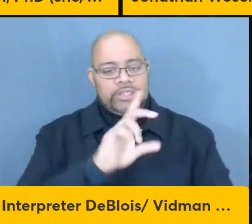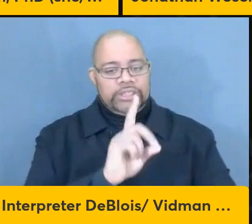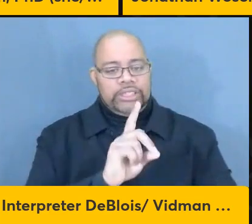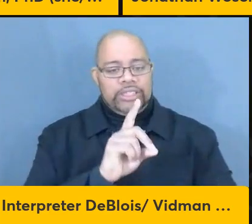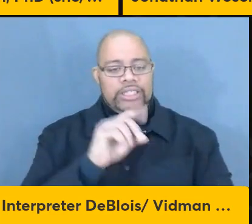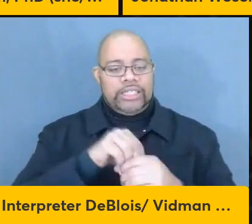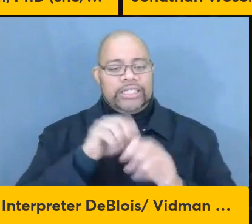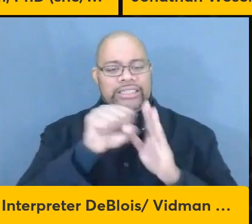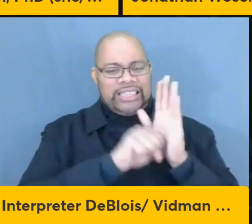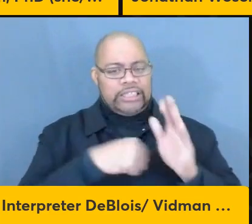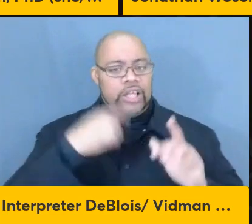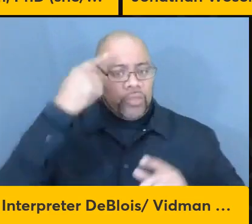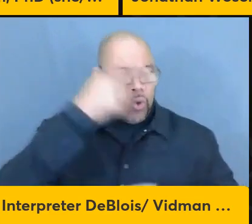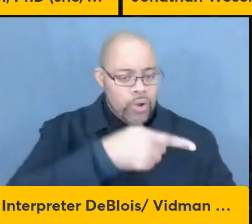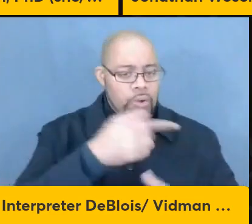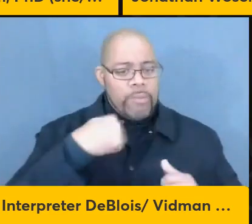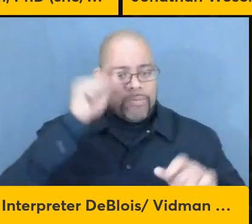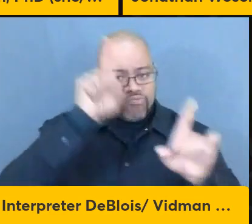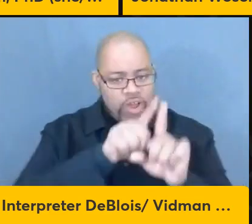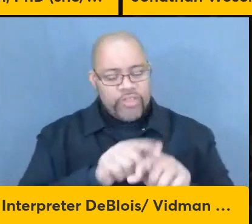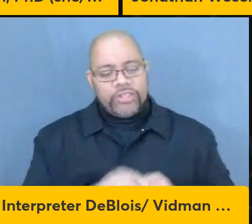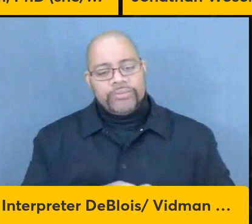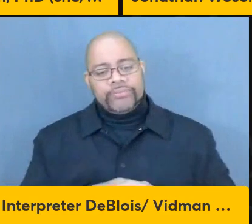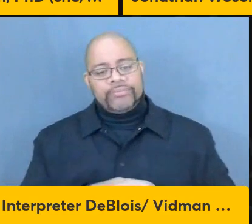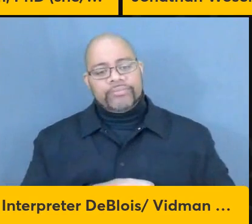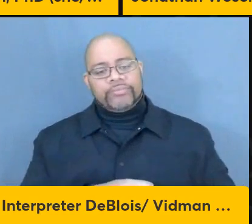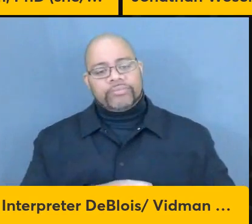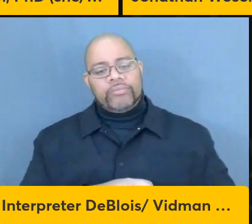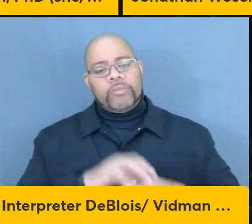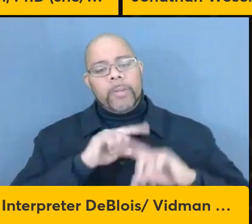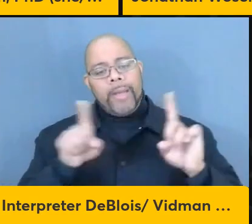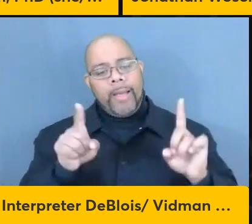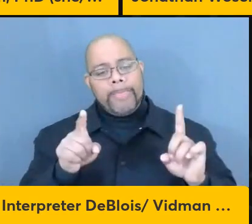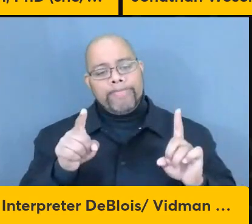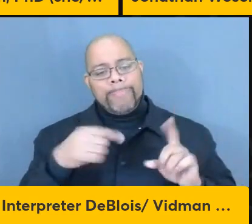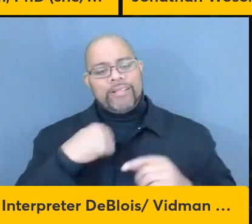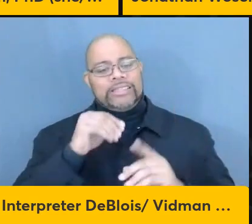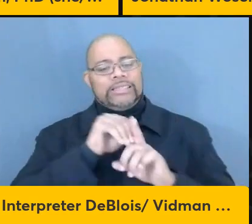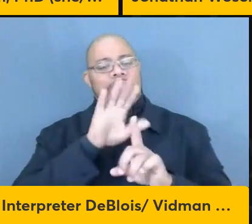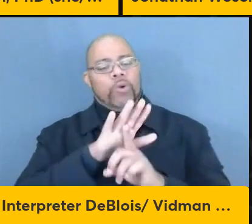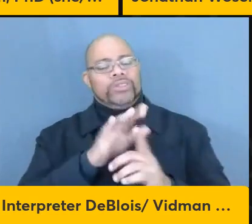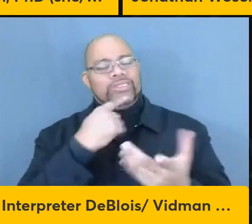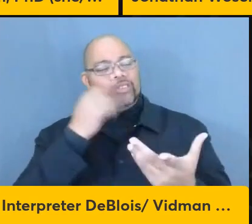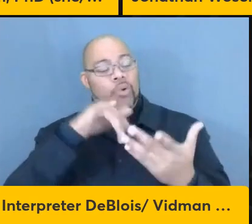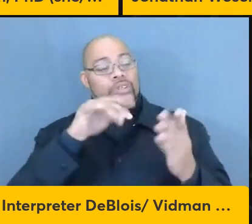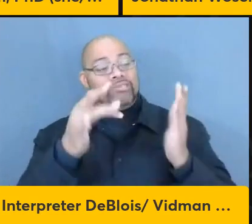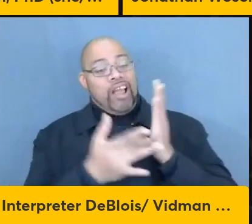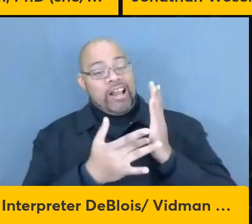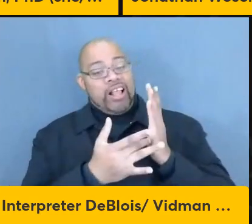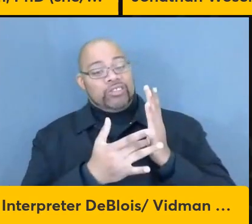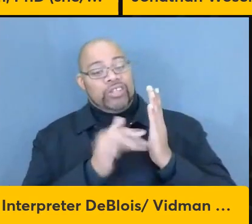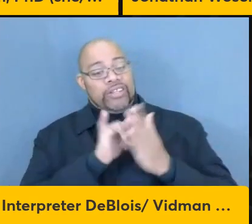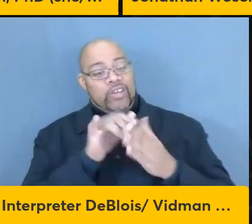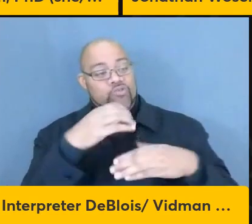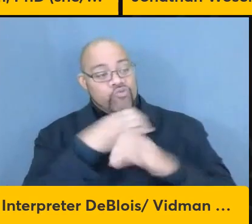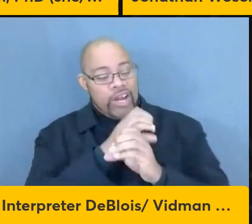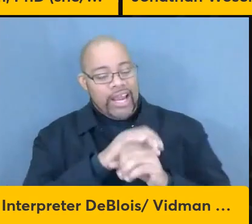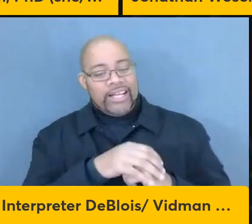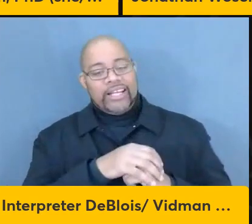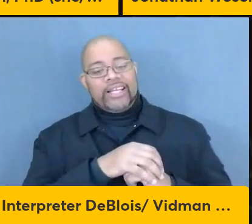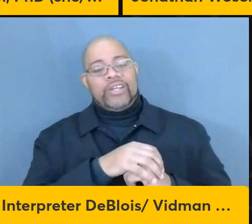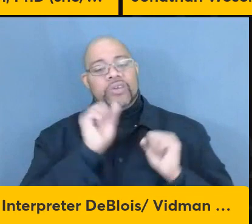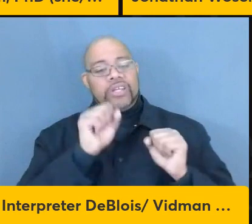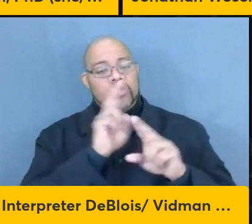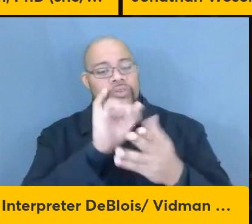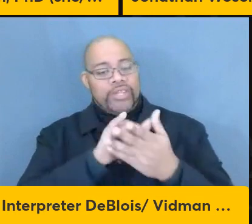the States, I thought, with my brother. But I was exposed to, your technology that you're creating, we can